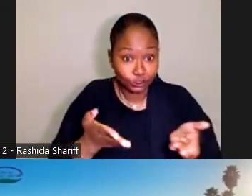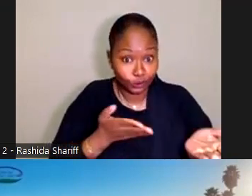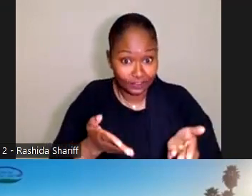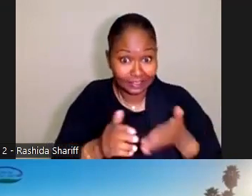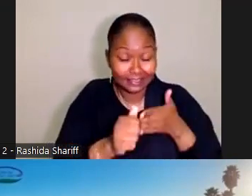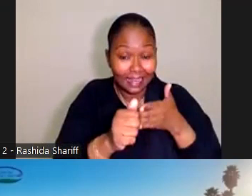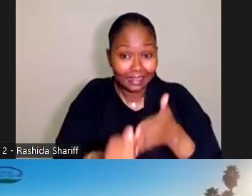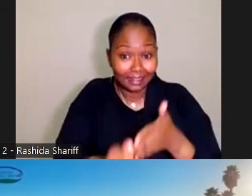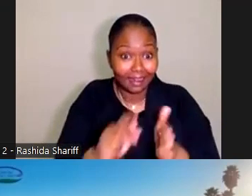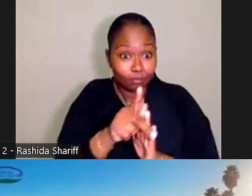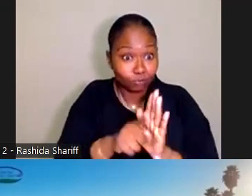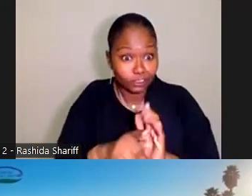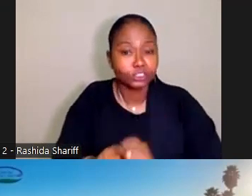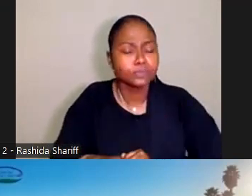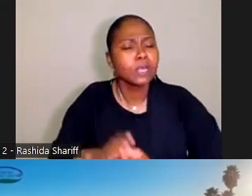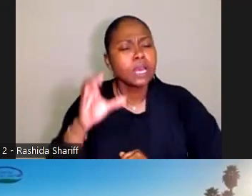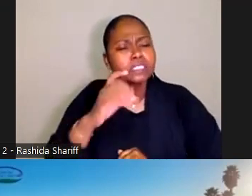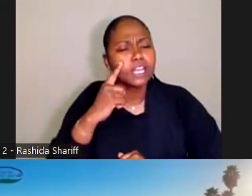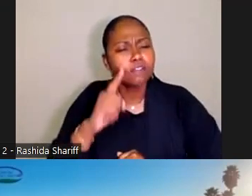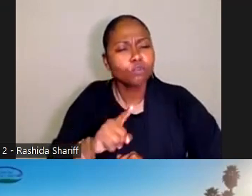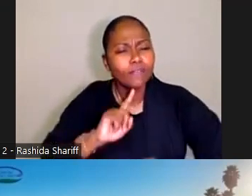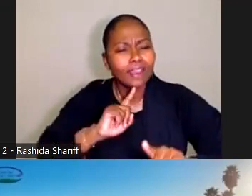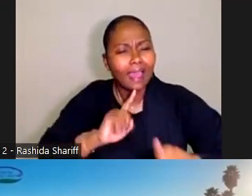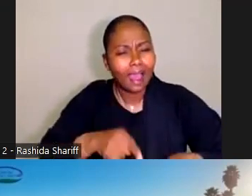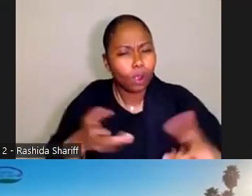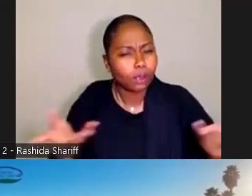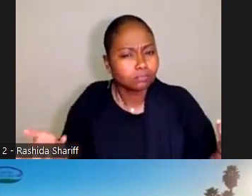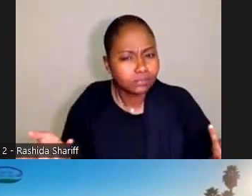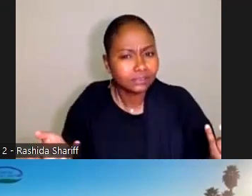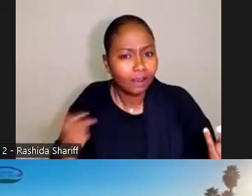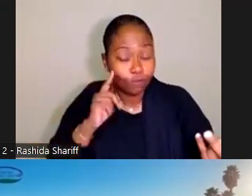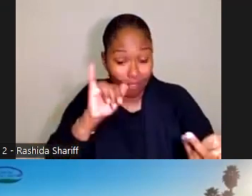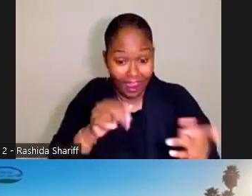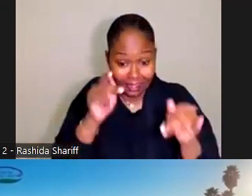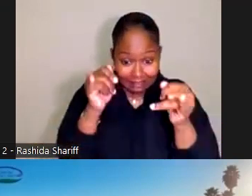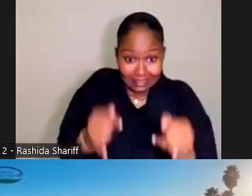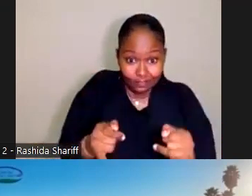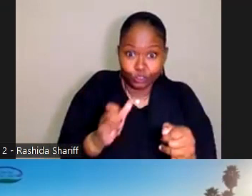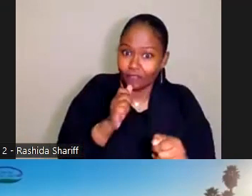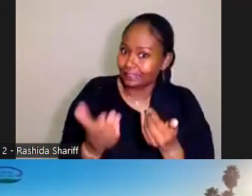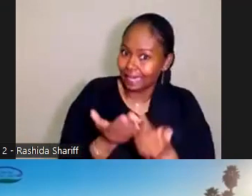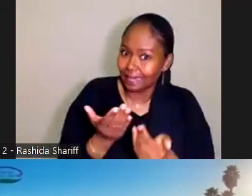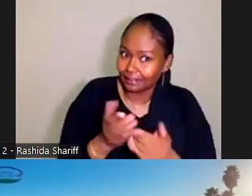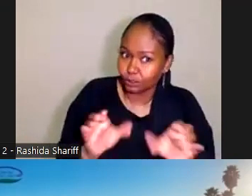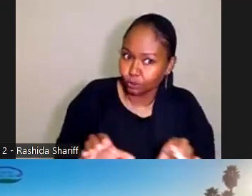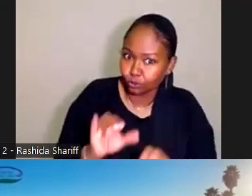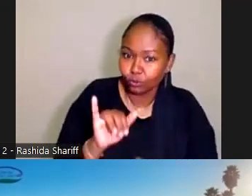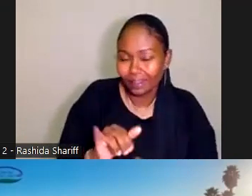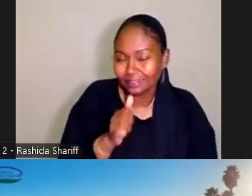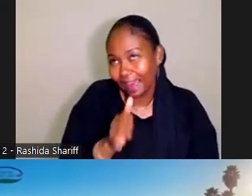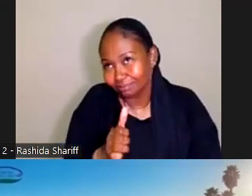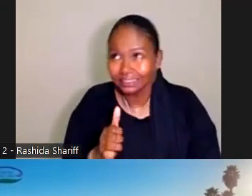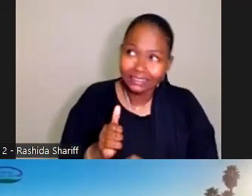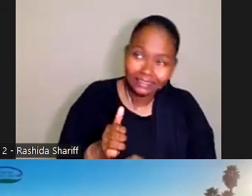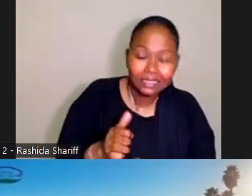is looking at the outcomes that is based on the individual. That's not easy to do, but normally in health